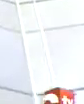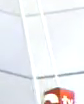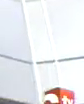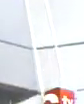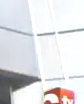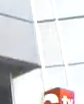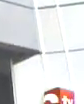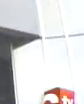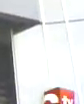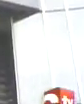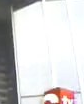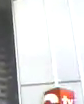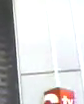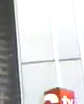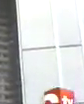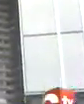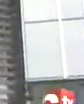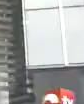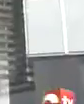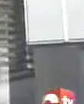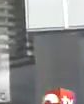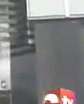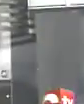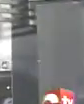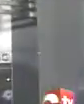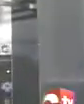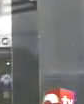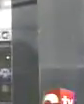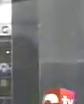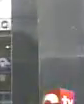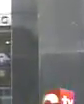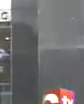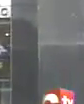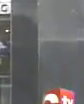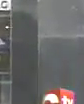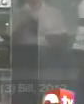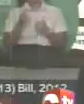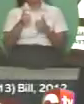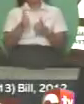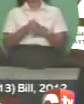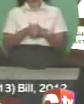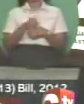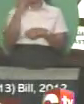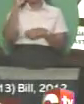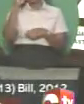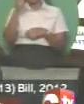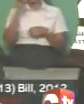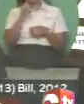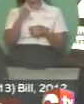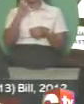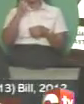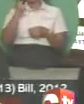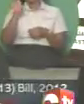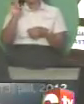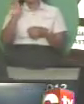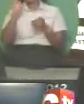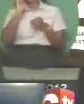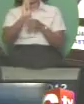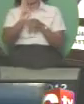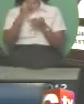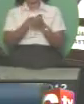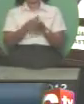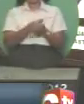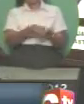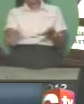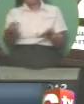have received a total of $10.2 billion from government's settlement offer. We shall launch the CLICO Investment Fund